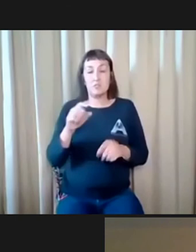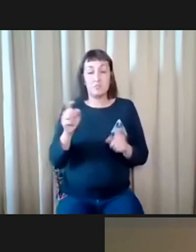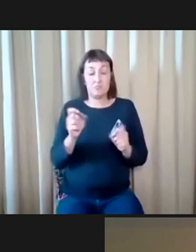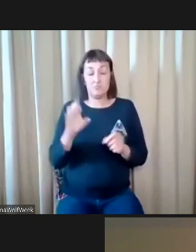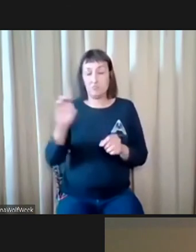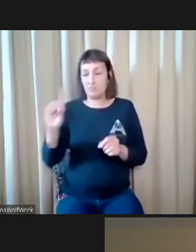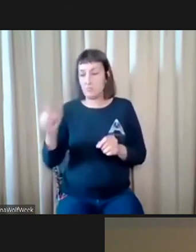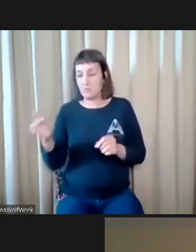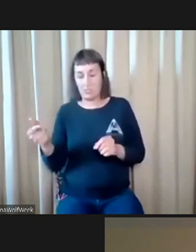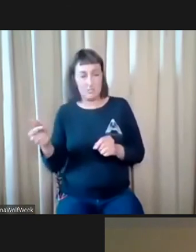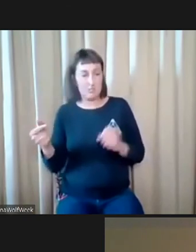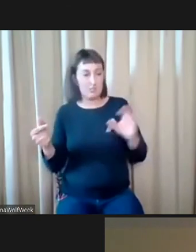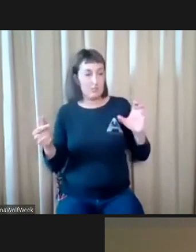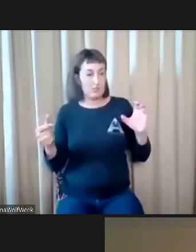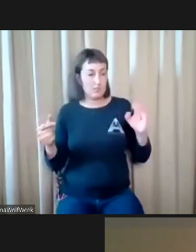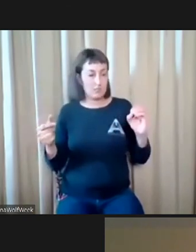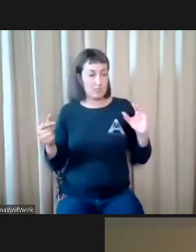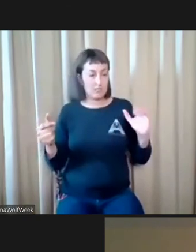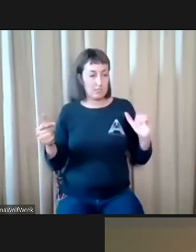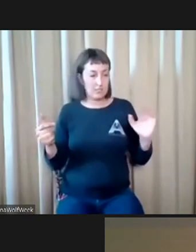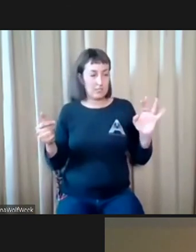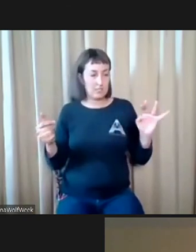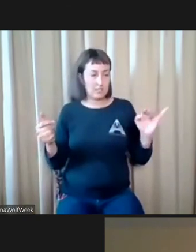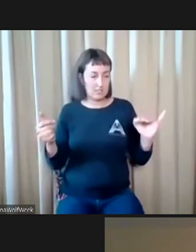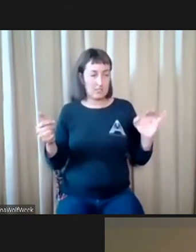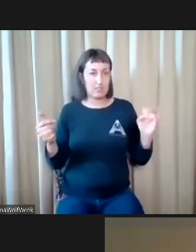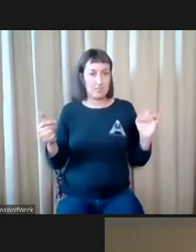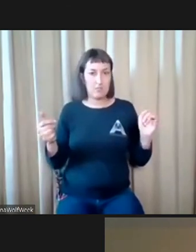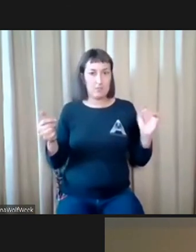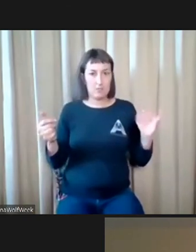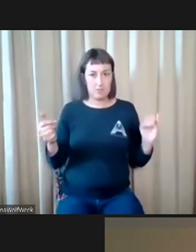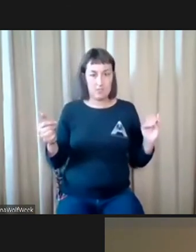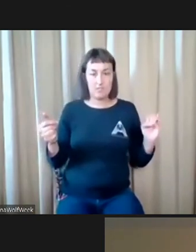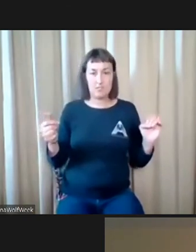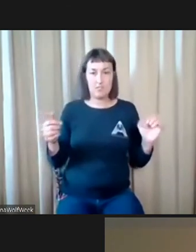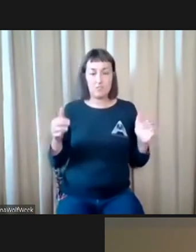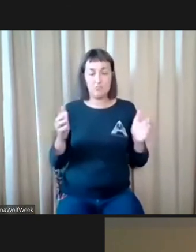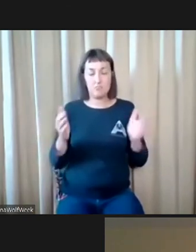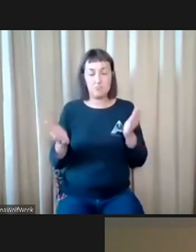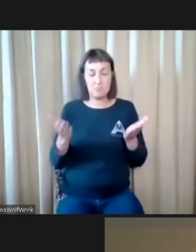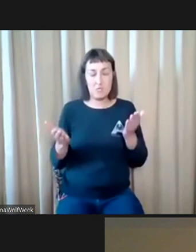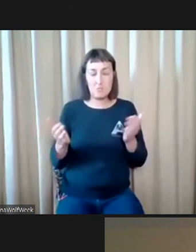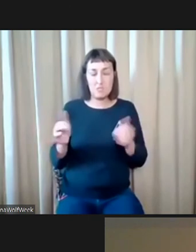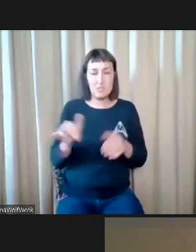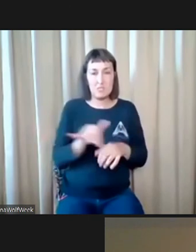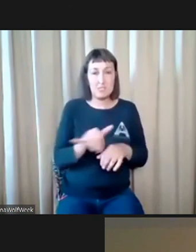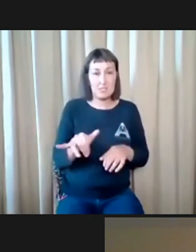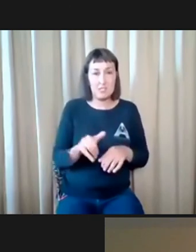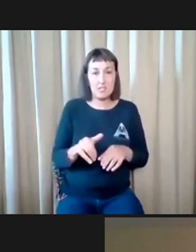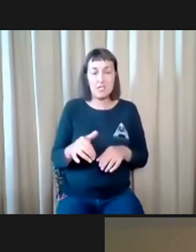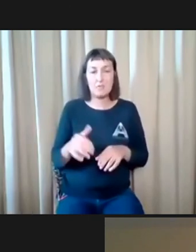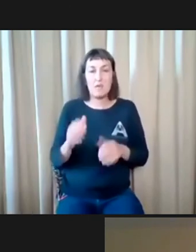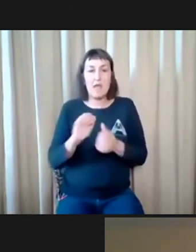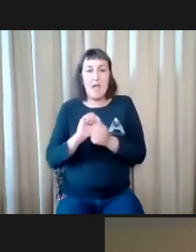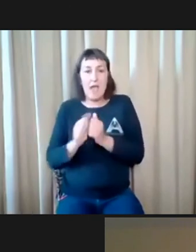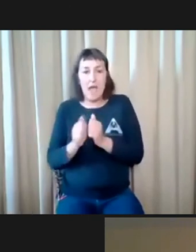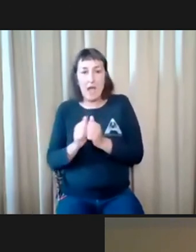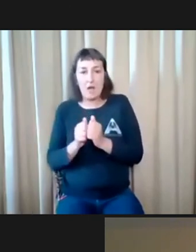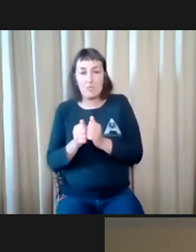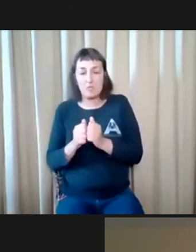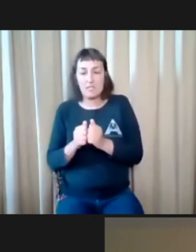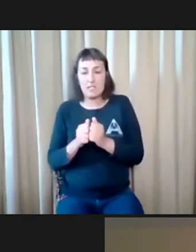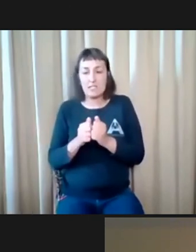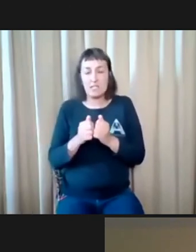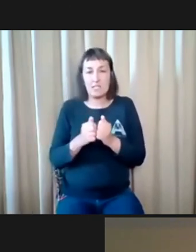look at genetically how similar they are, how we persecute and vilify one and then